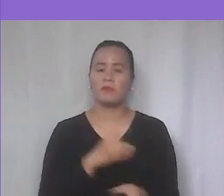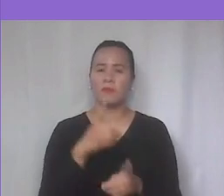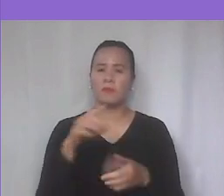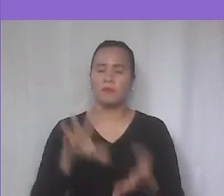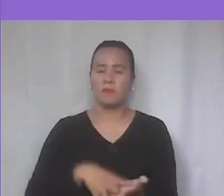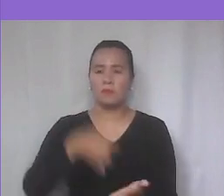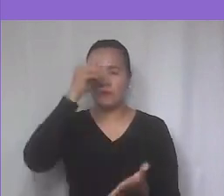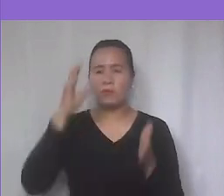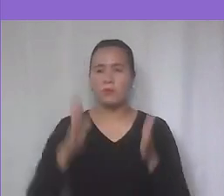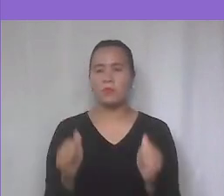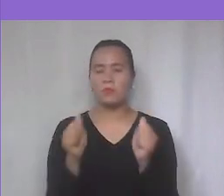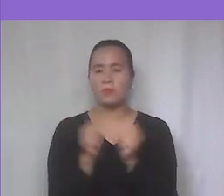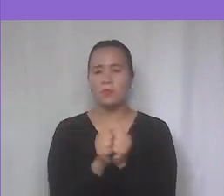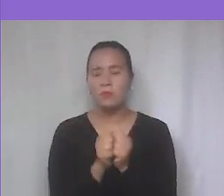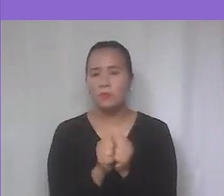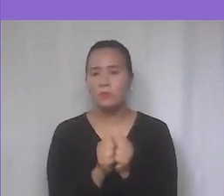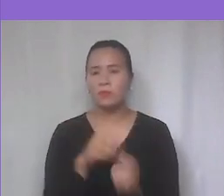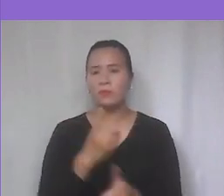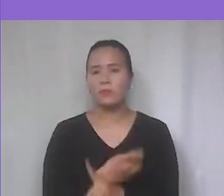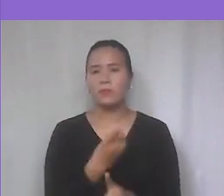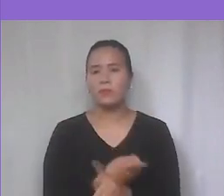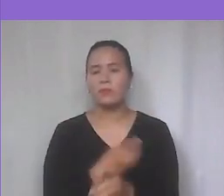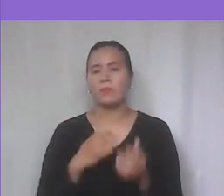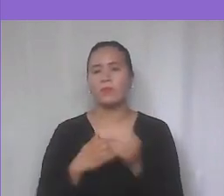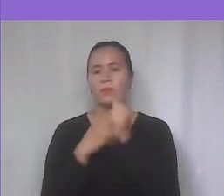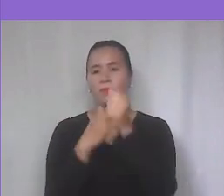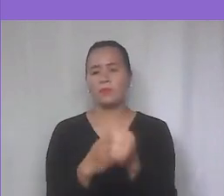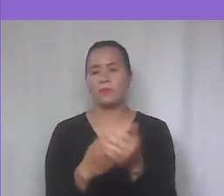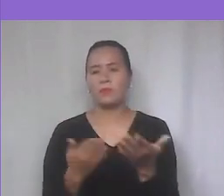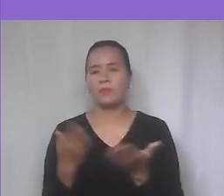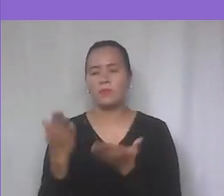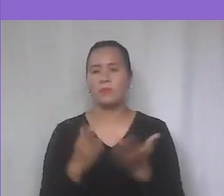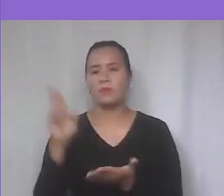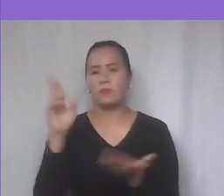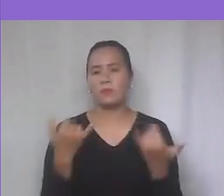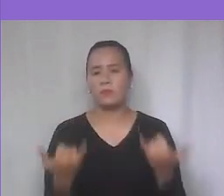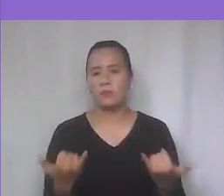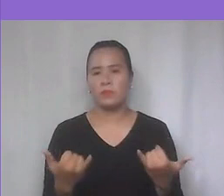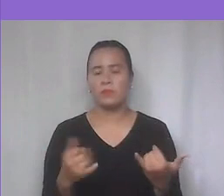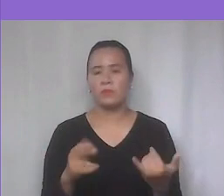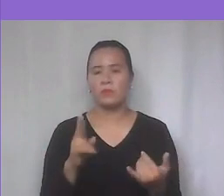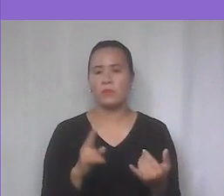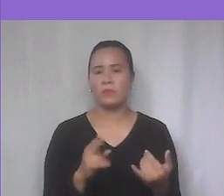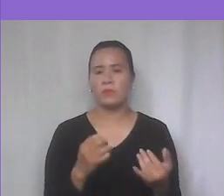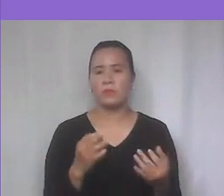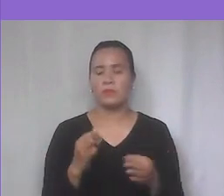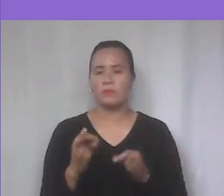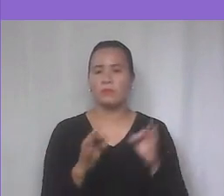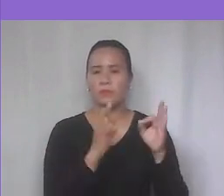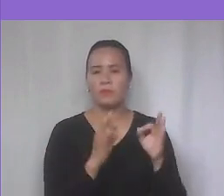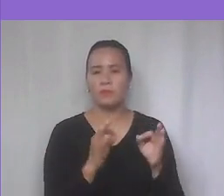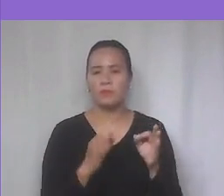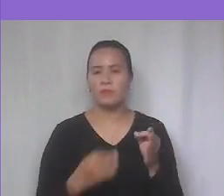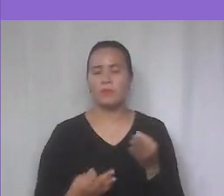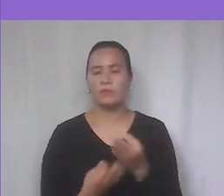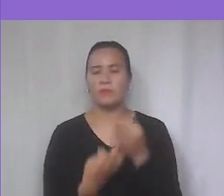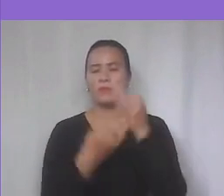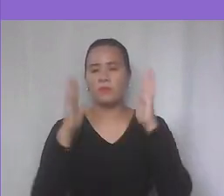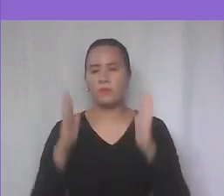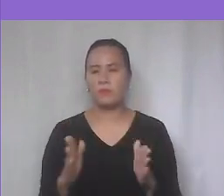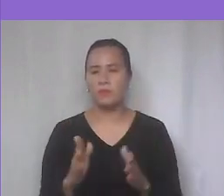as facilitators during online learning, especially so that we are now pushing for hybrid